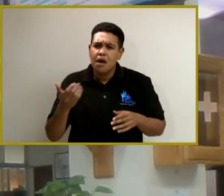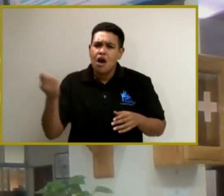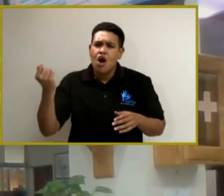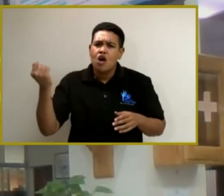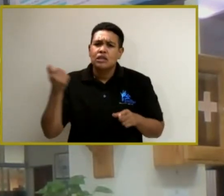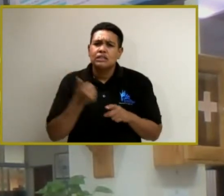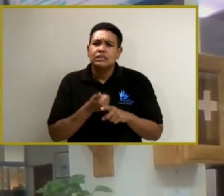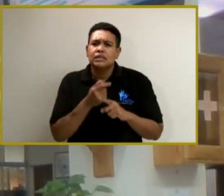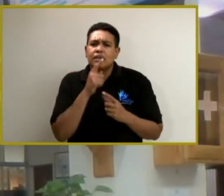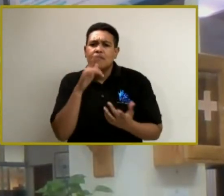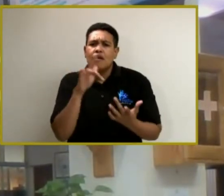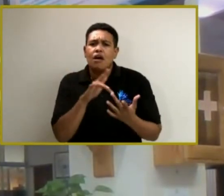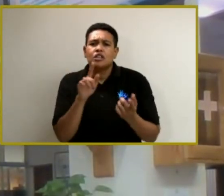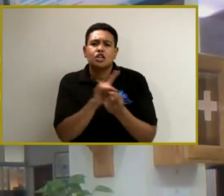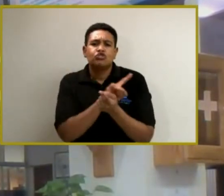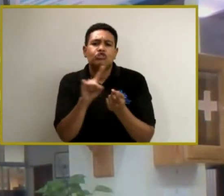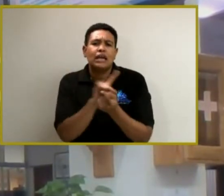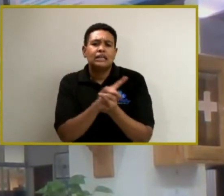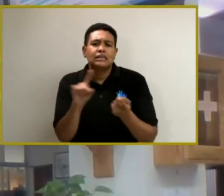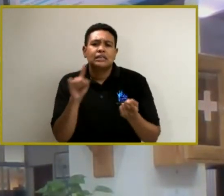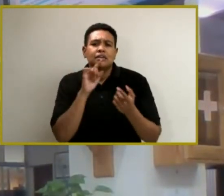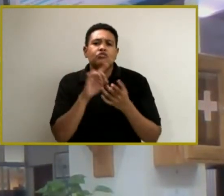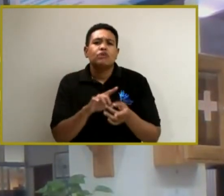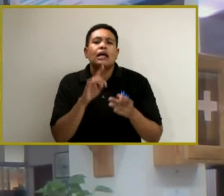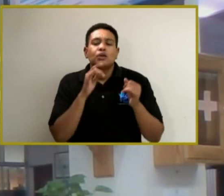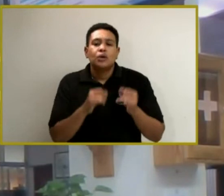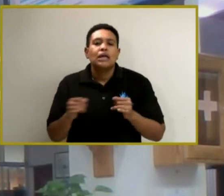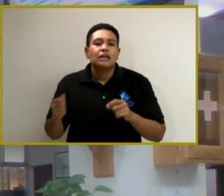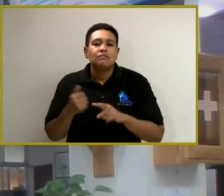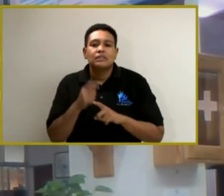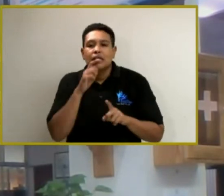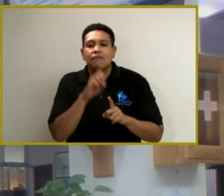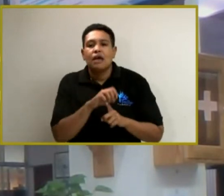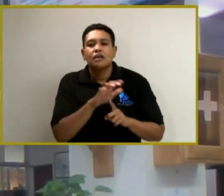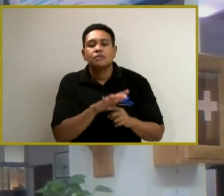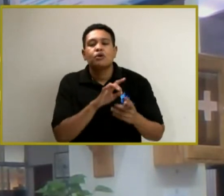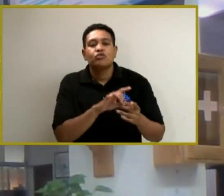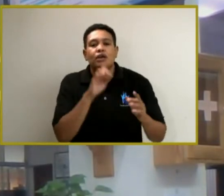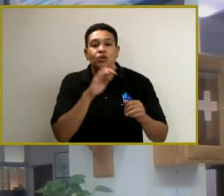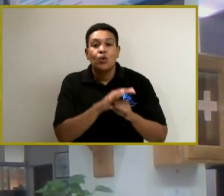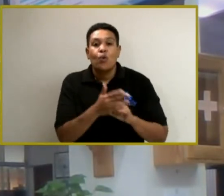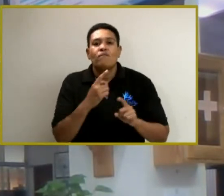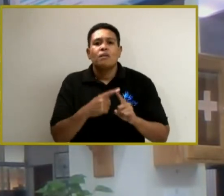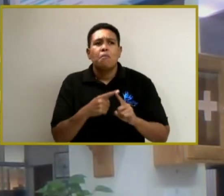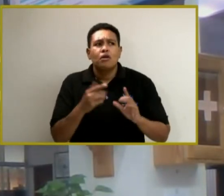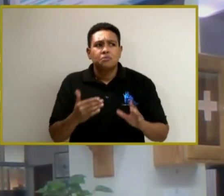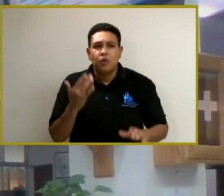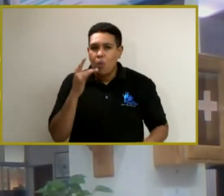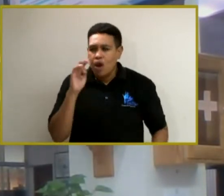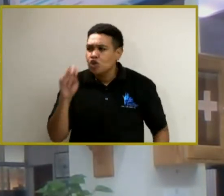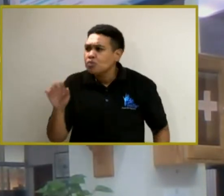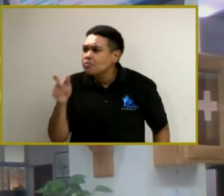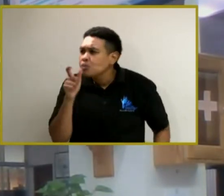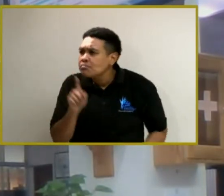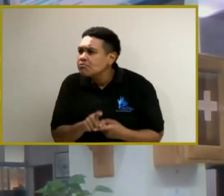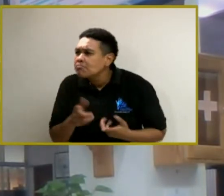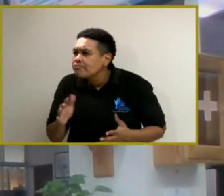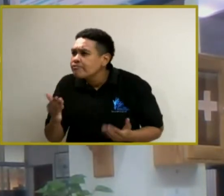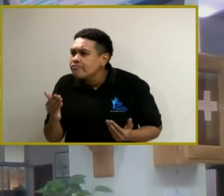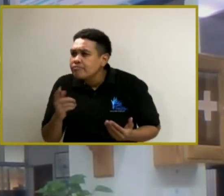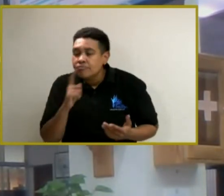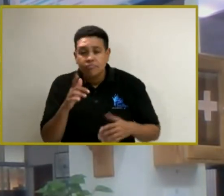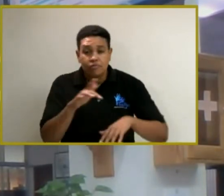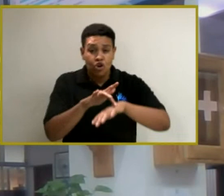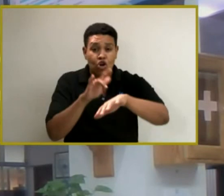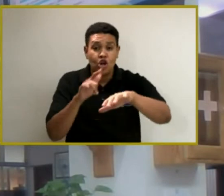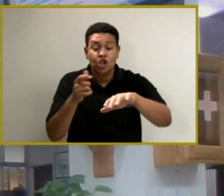the contact tracing among individuals exposed to COVID-positive persons? And has the ministry developed an early treatment